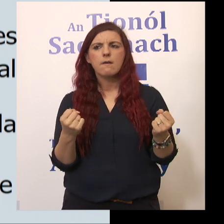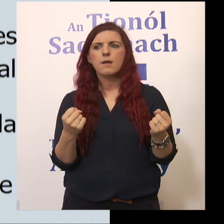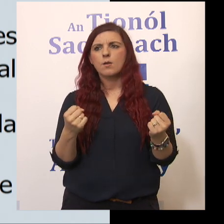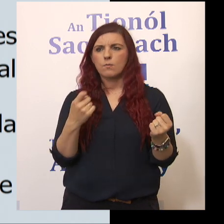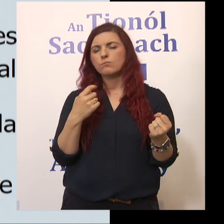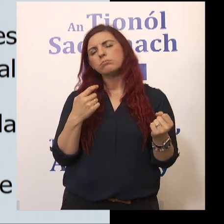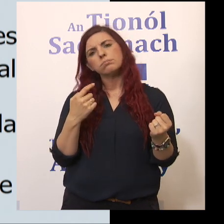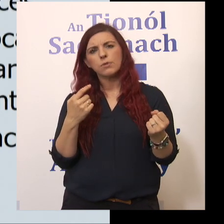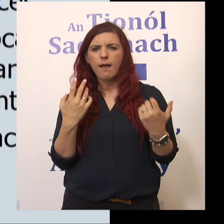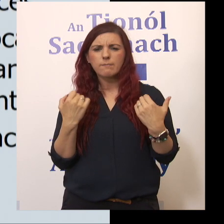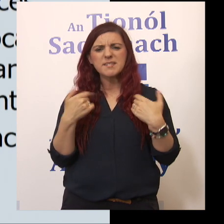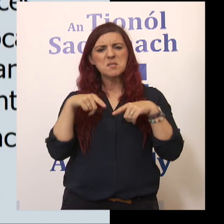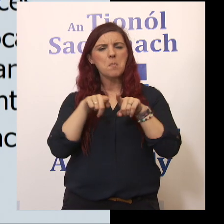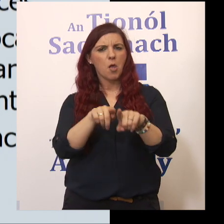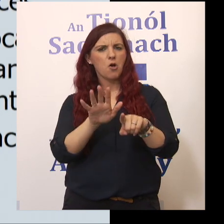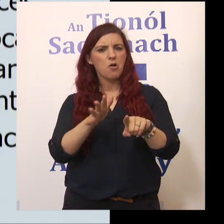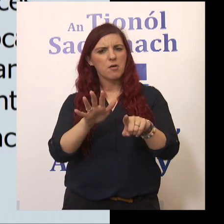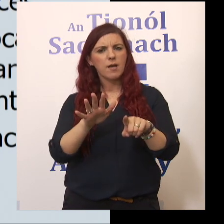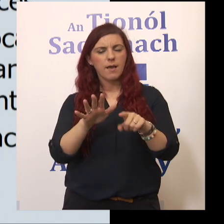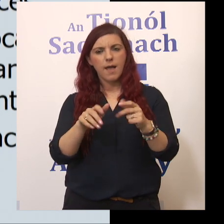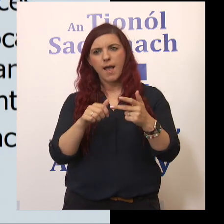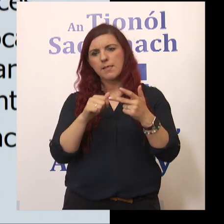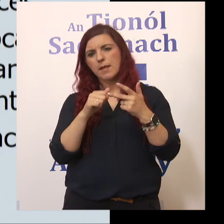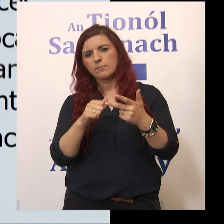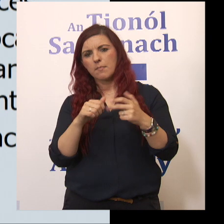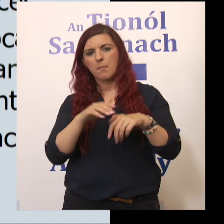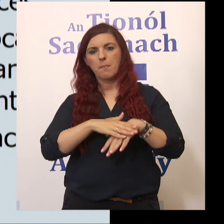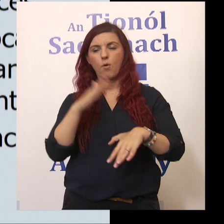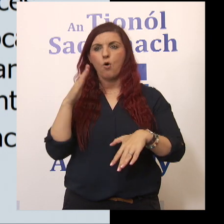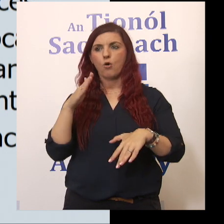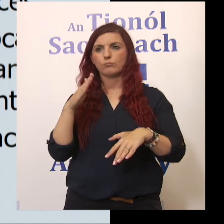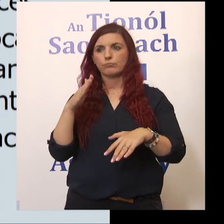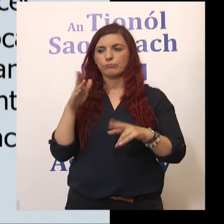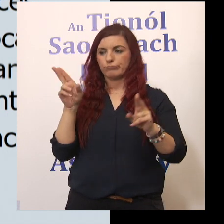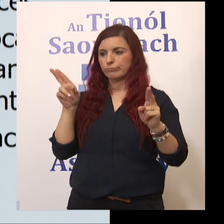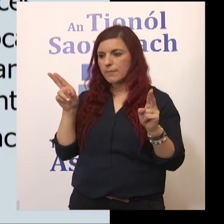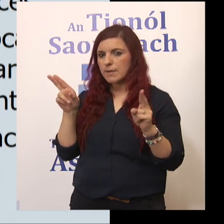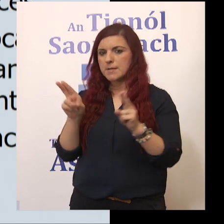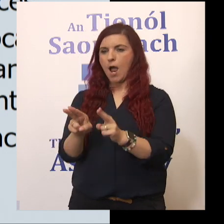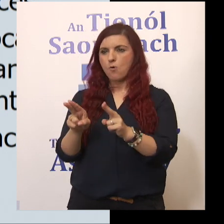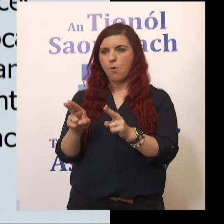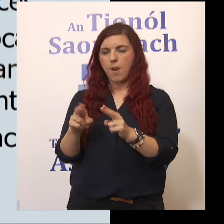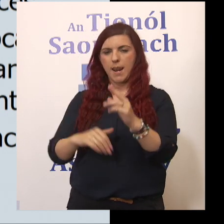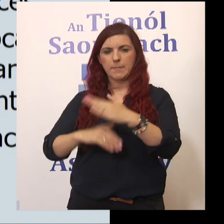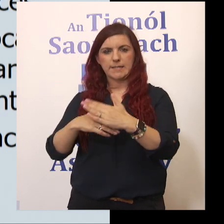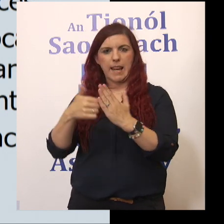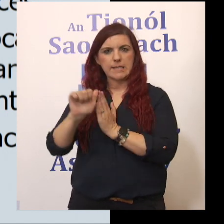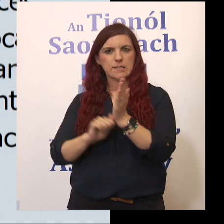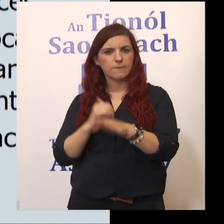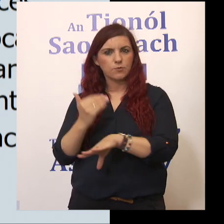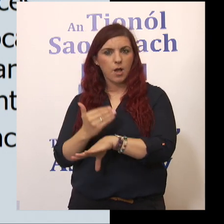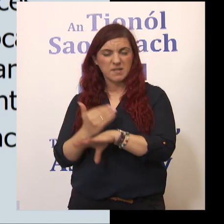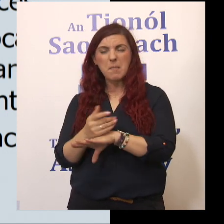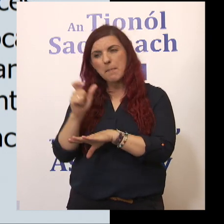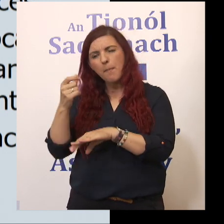similar enough profile. And then just to take, I suppose, a more narrow range of functions, maybe something closer to what we have